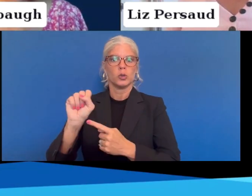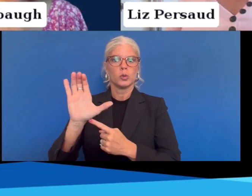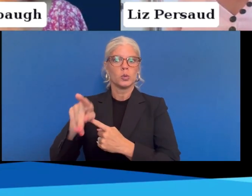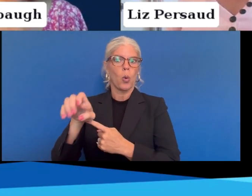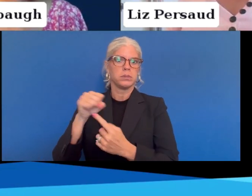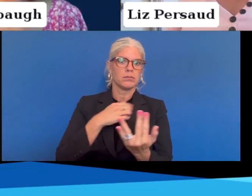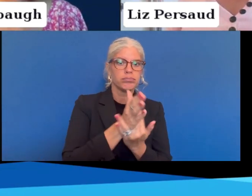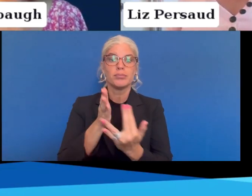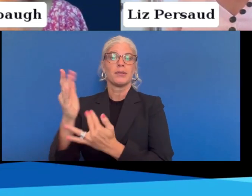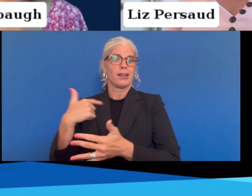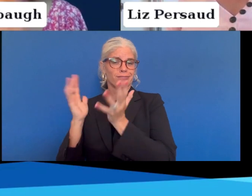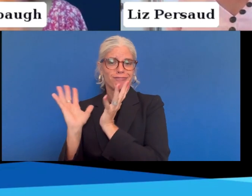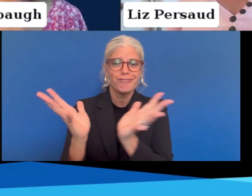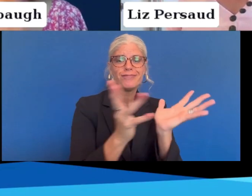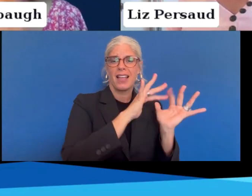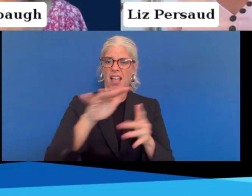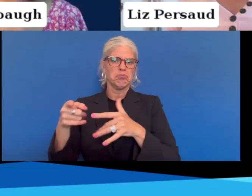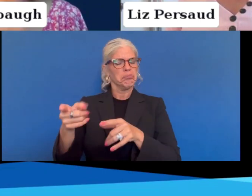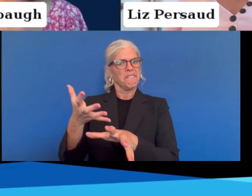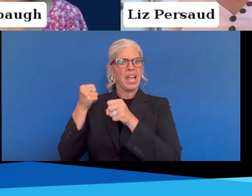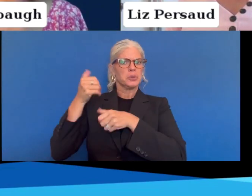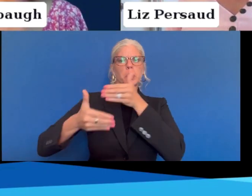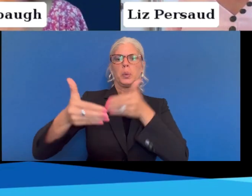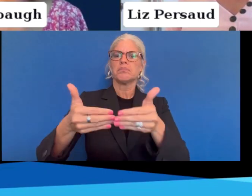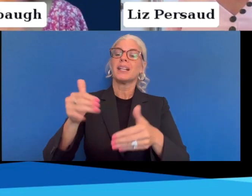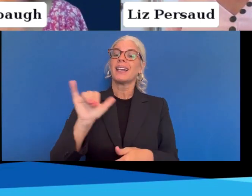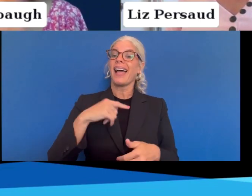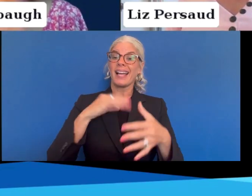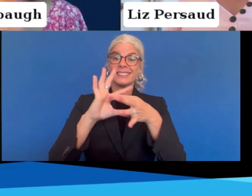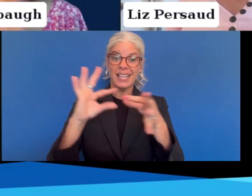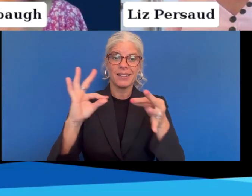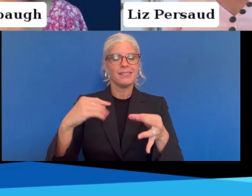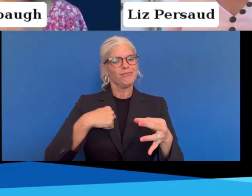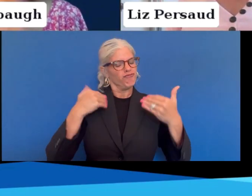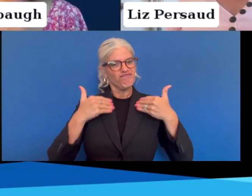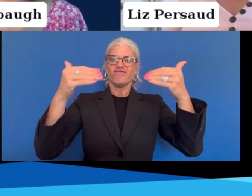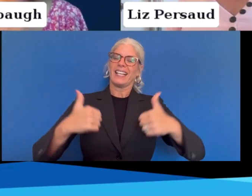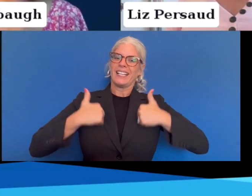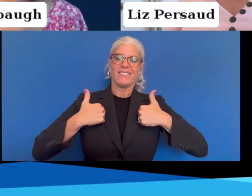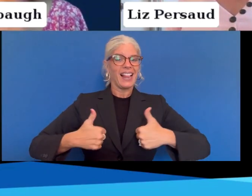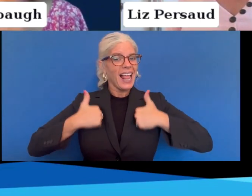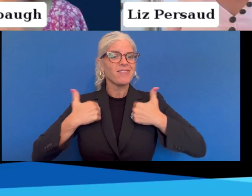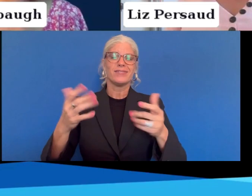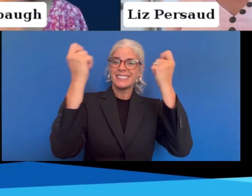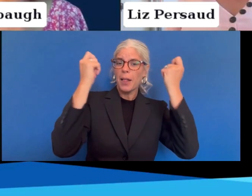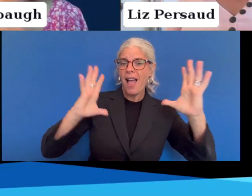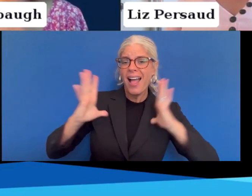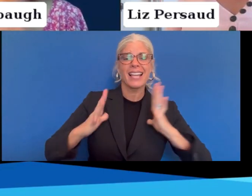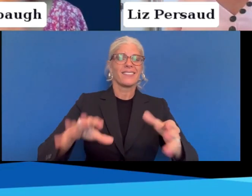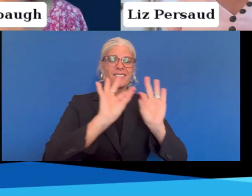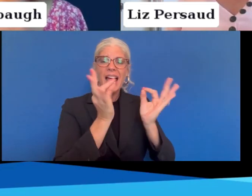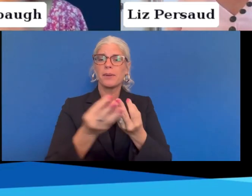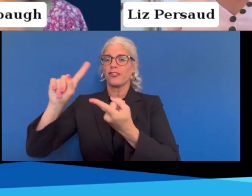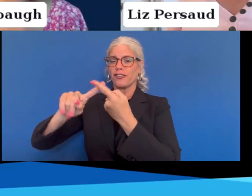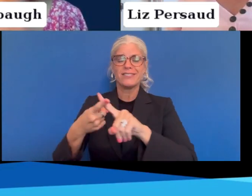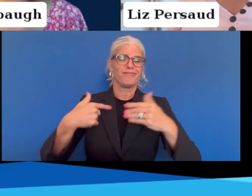fast process the first time. Like I said, I just was able to live life, celebrate the holidays with family